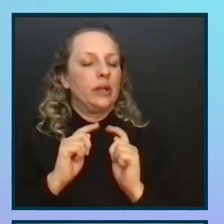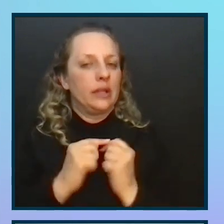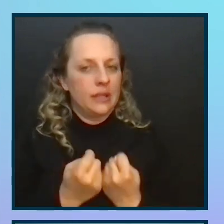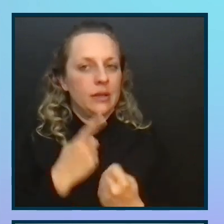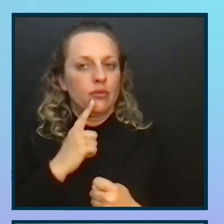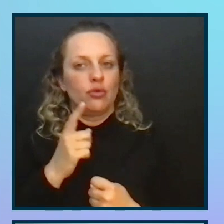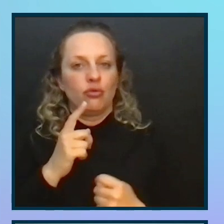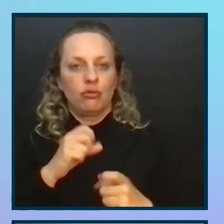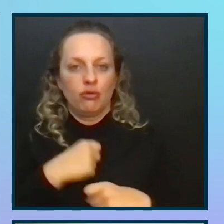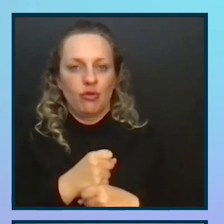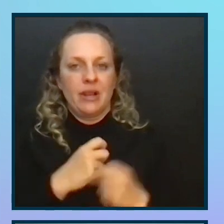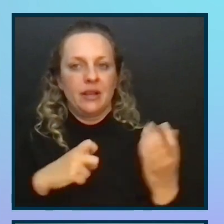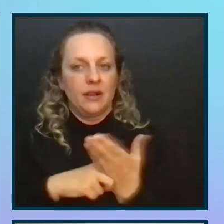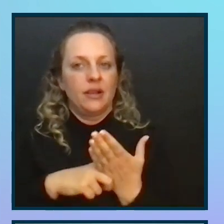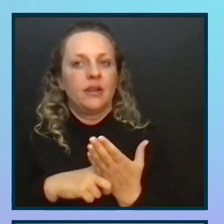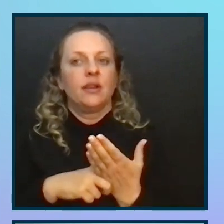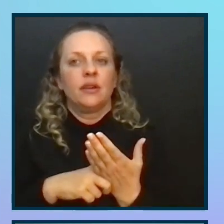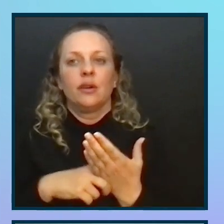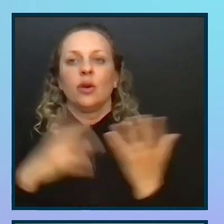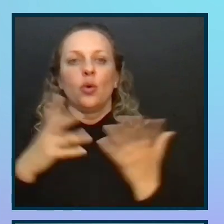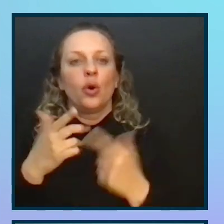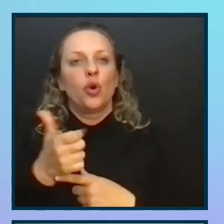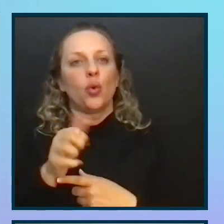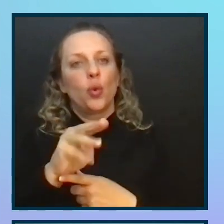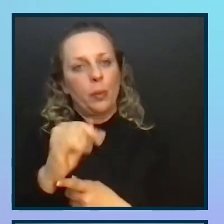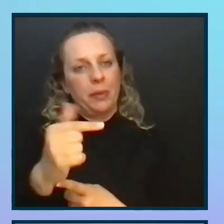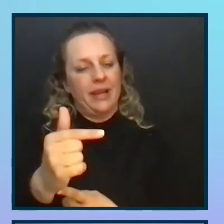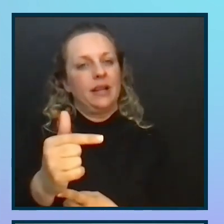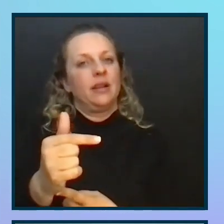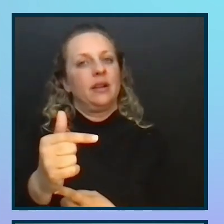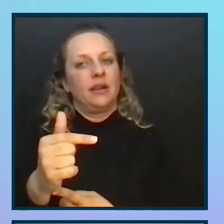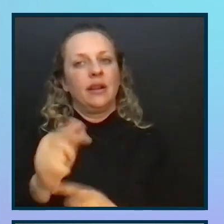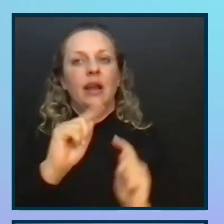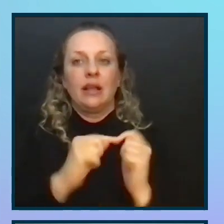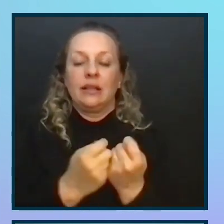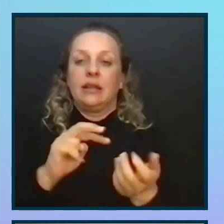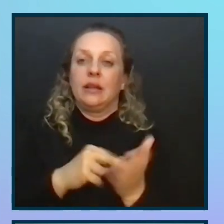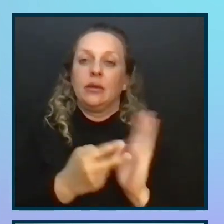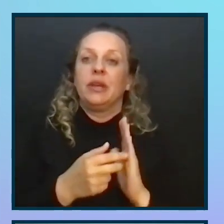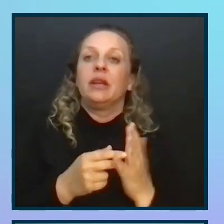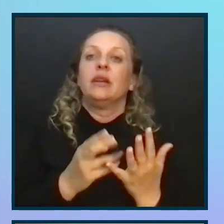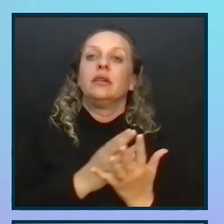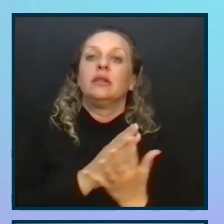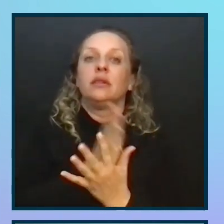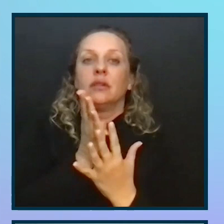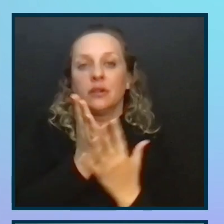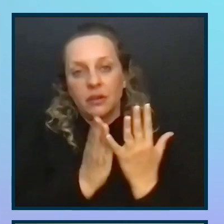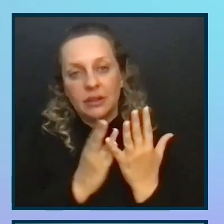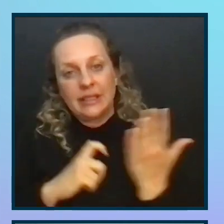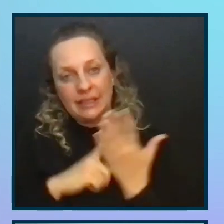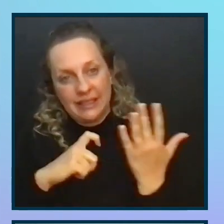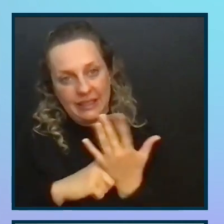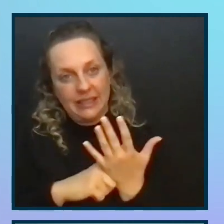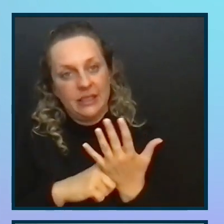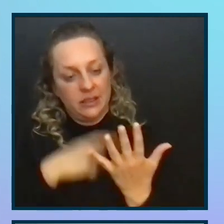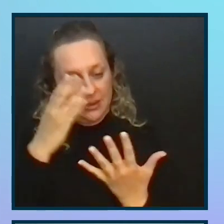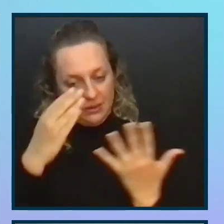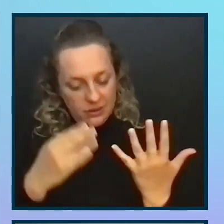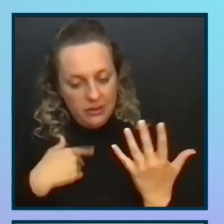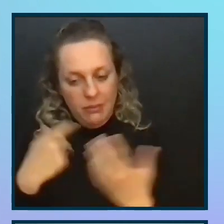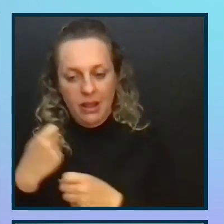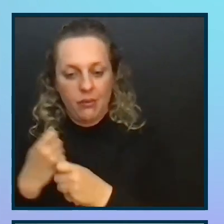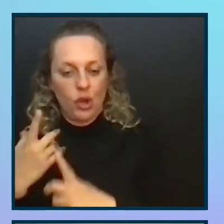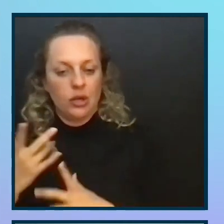create a ticket. So what is grooming? It's where the team sorts through ungroomed tickets created by the product manager